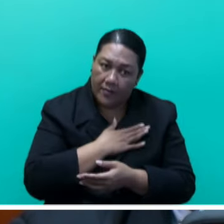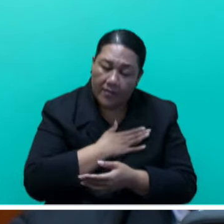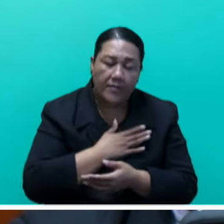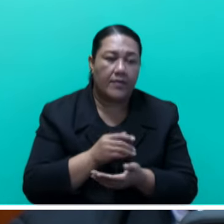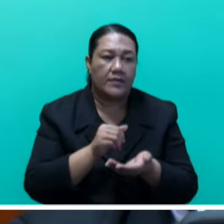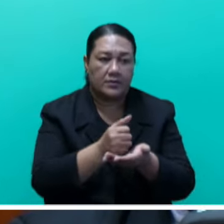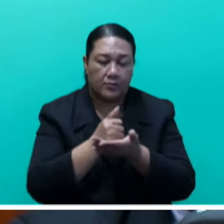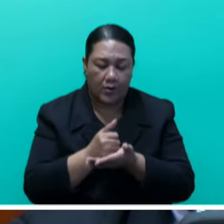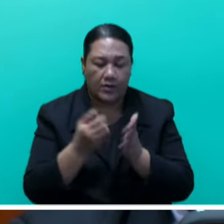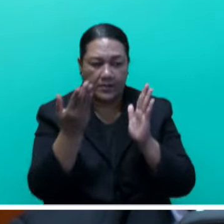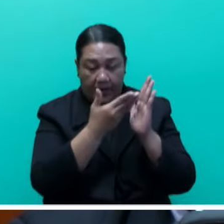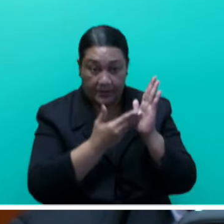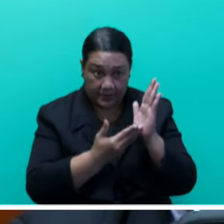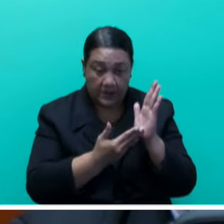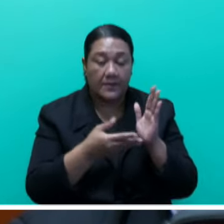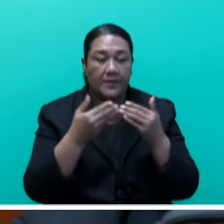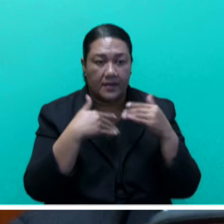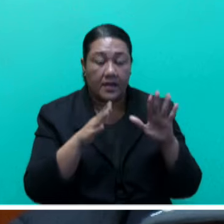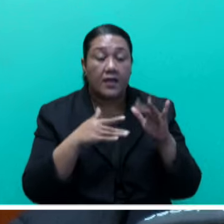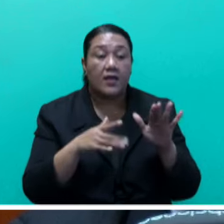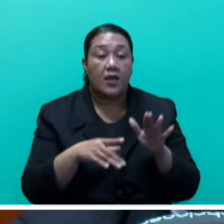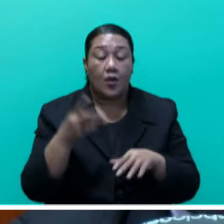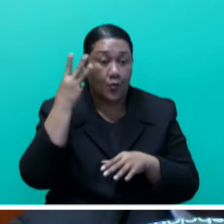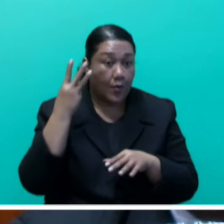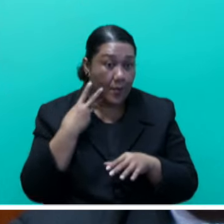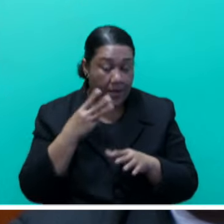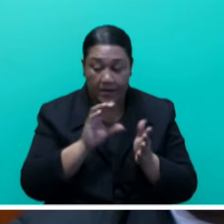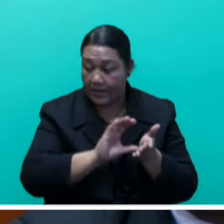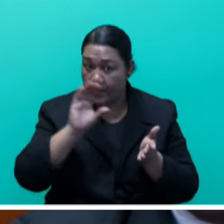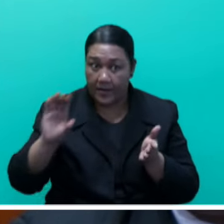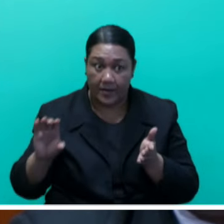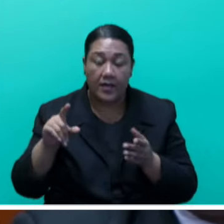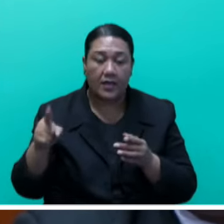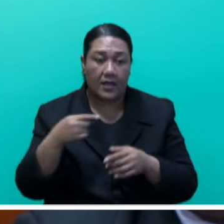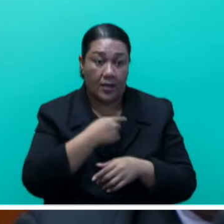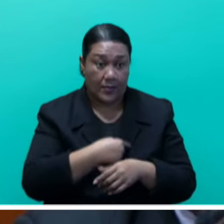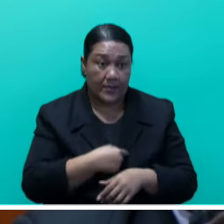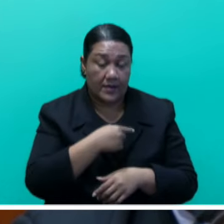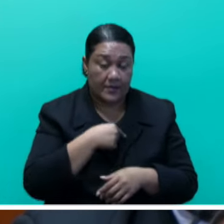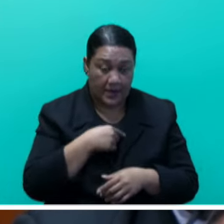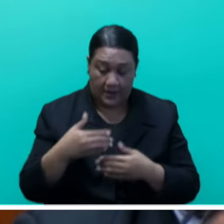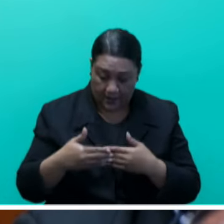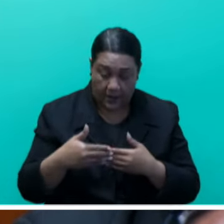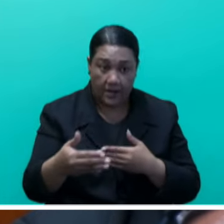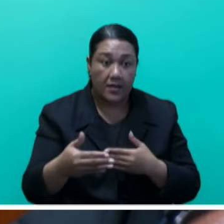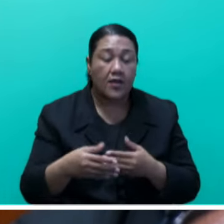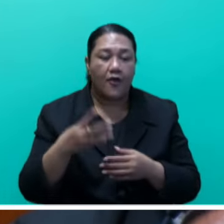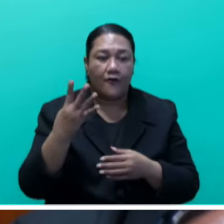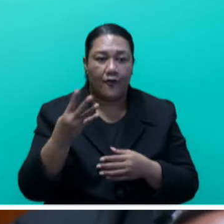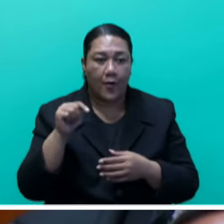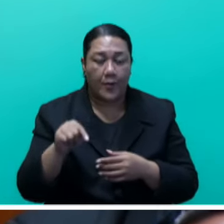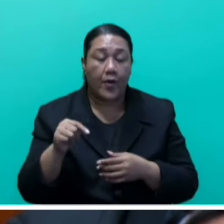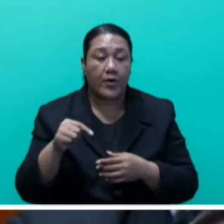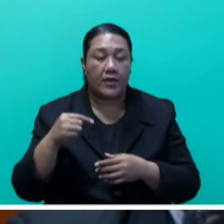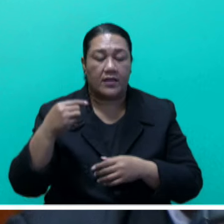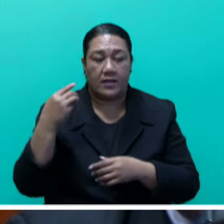In the budget, Honorable Speaker, the Department of Women further affirms this commitment by an allocation of $4.34